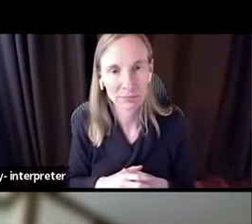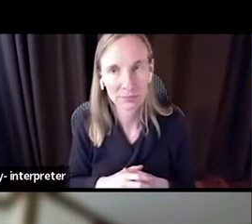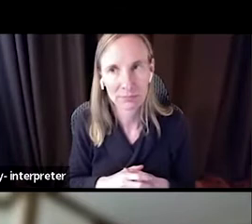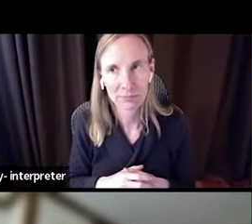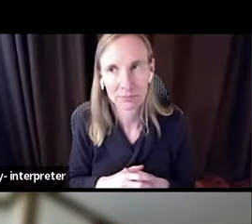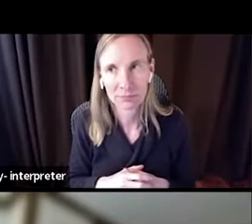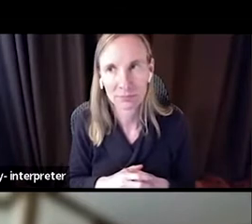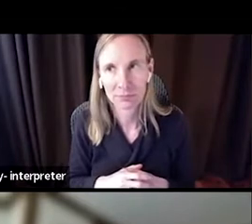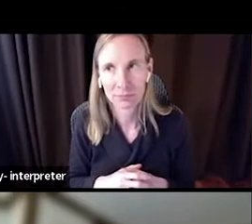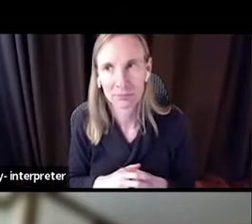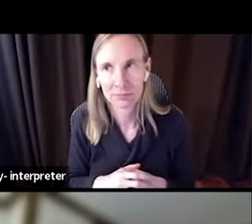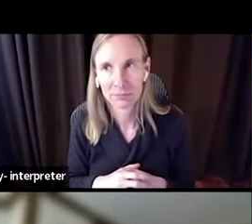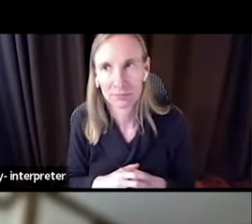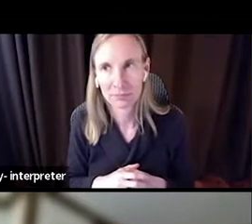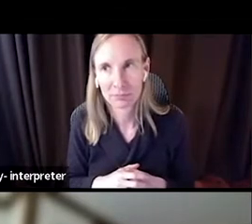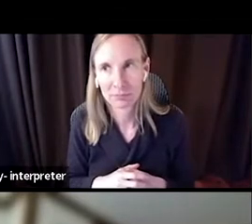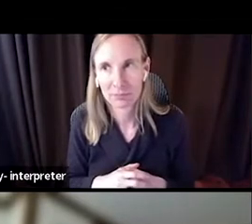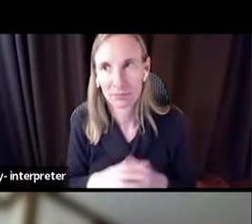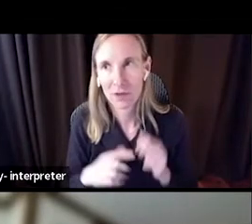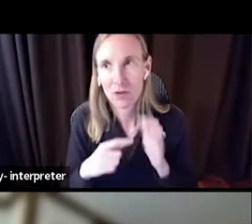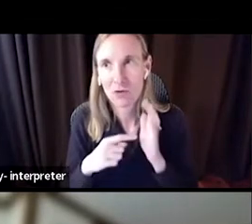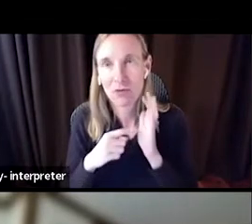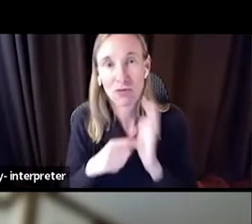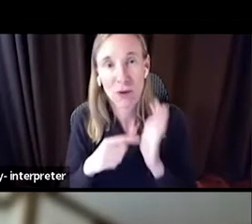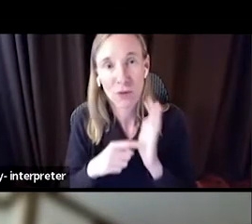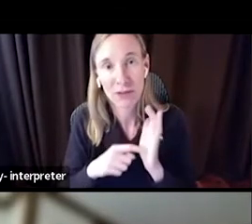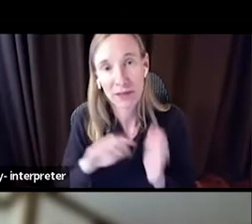There was Representative Burroughs.